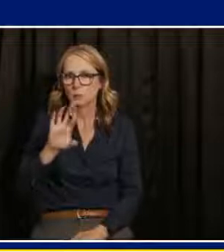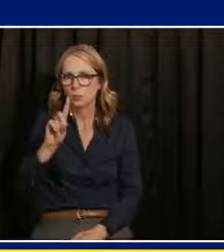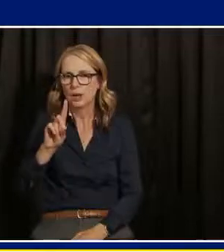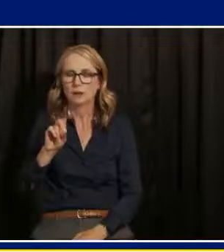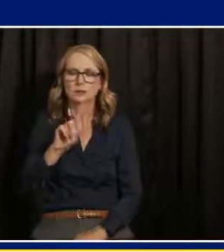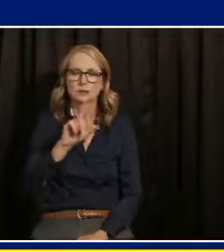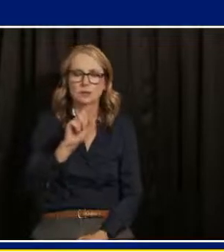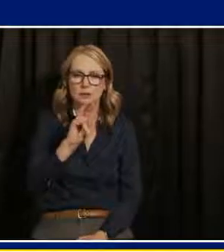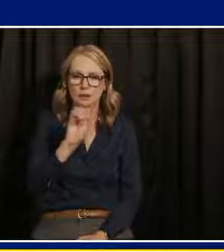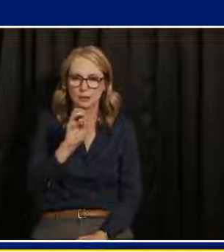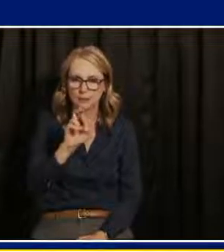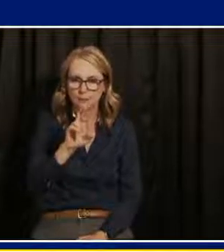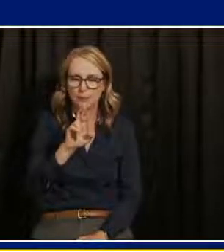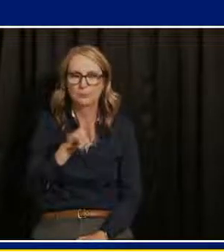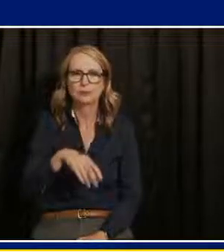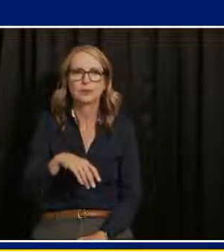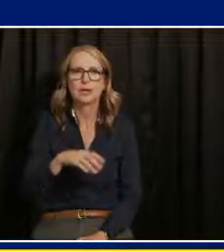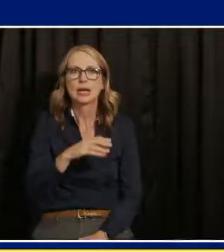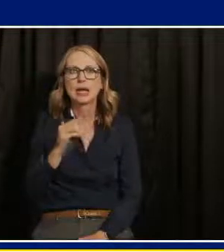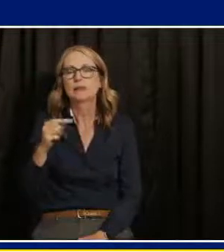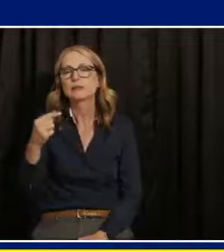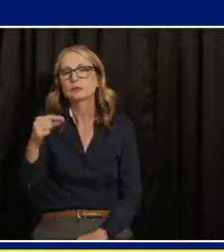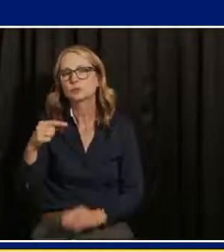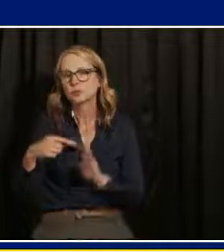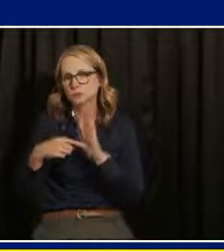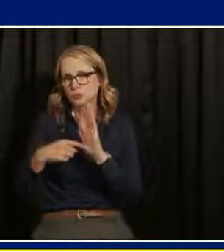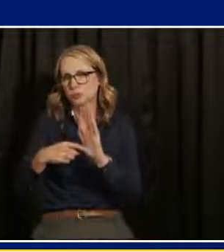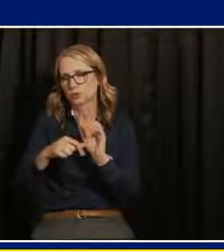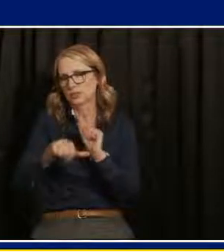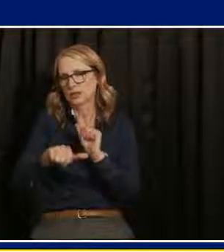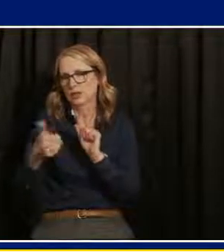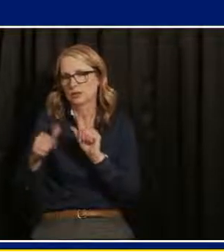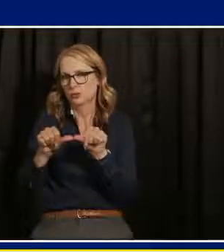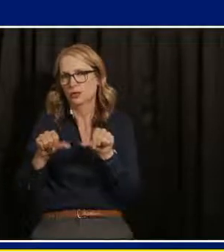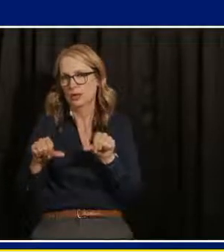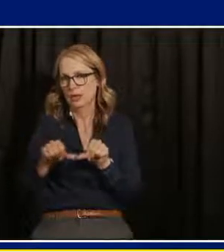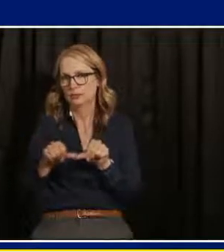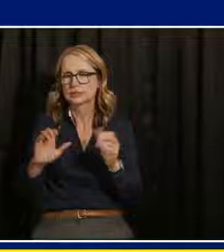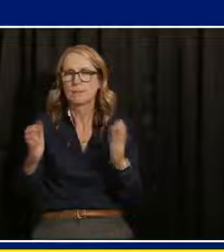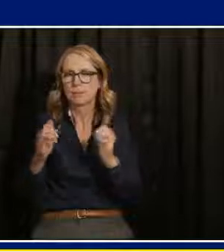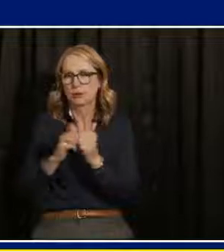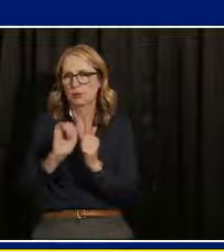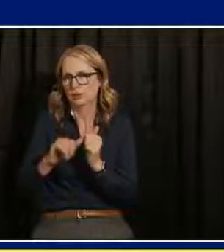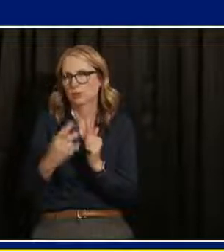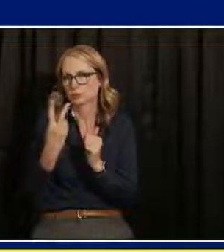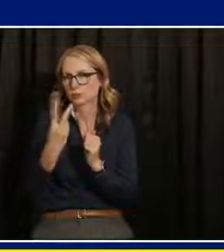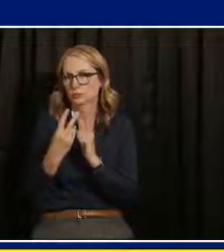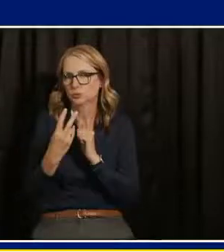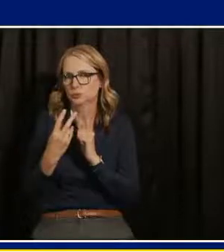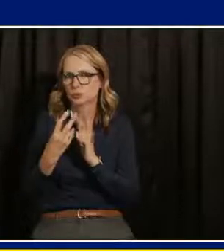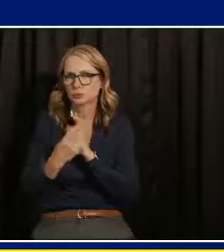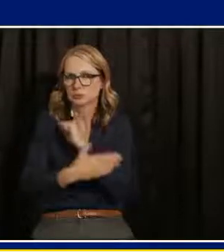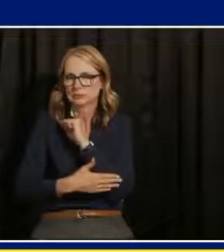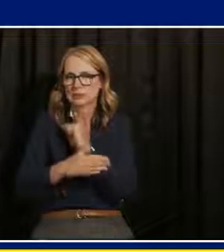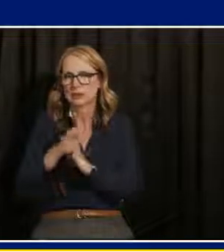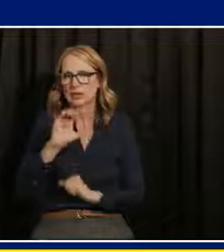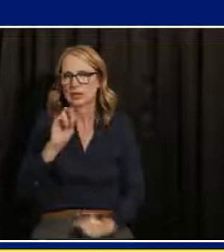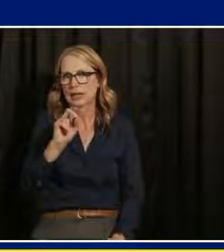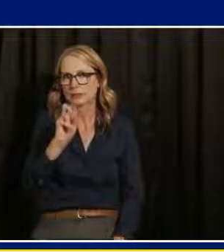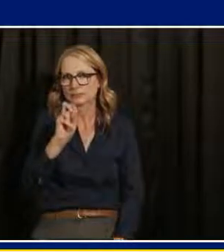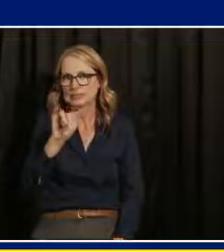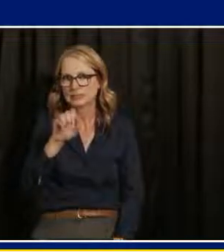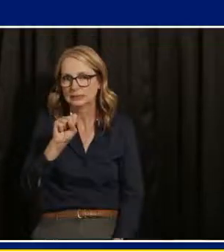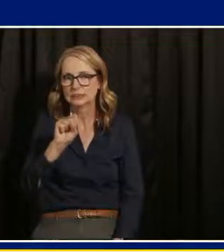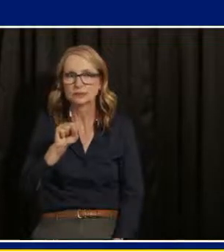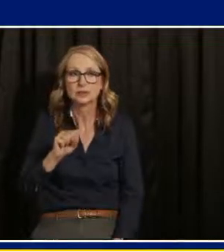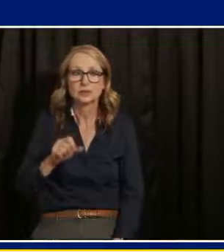Larimer County, and then green comparing the rest of Colorado to those two counties. And so what you see here is that while Colorado's rates have started